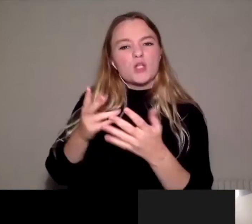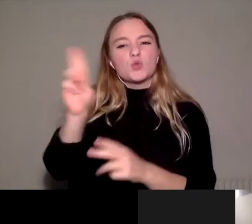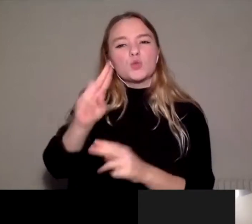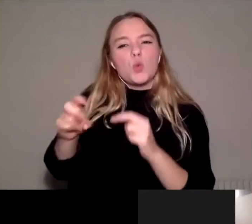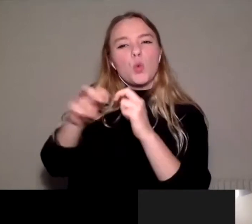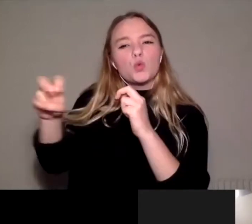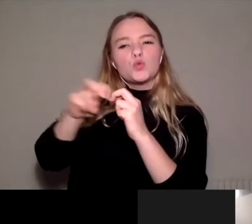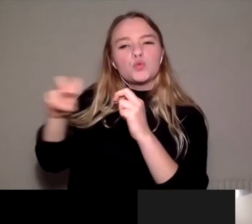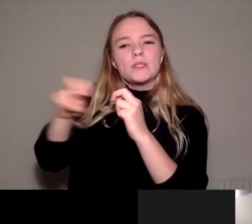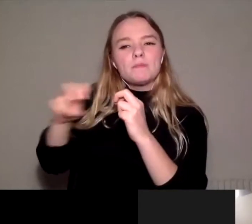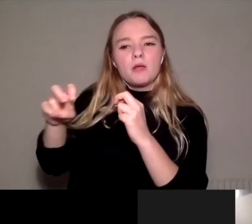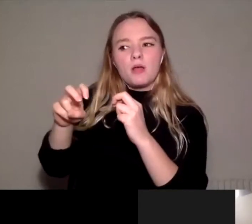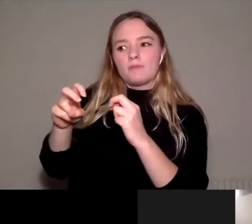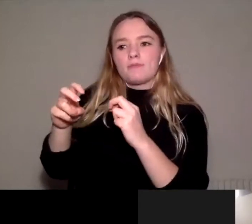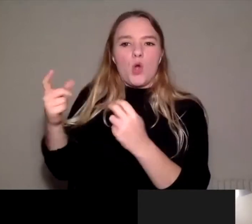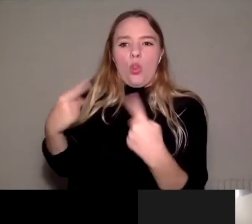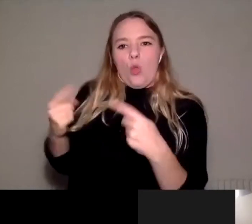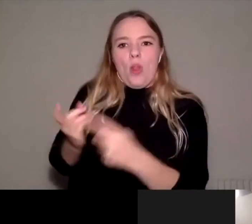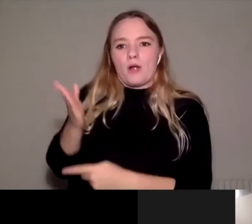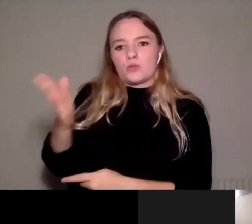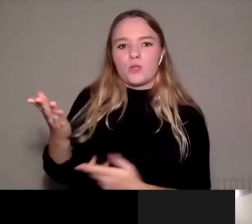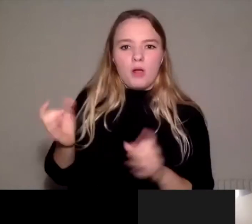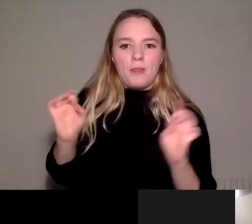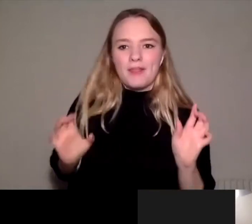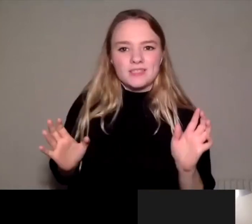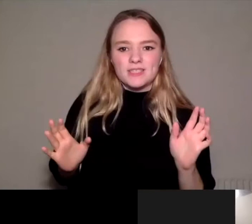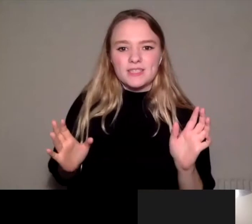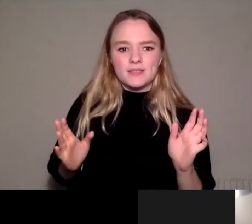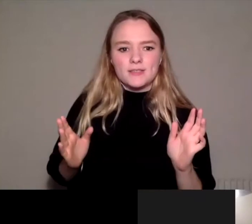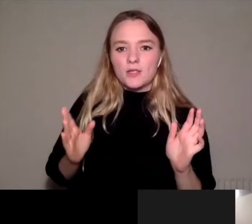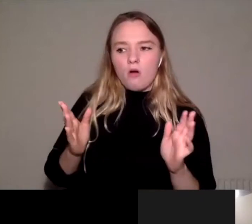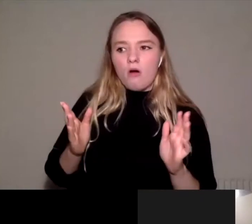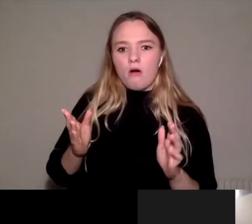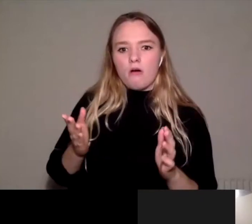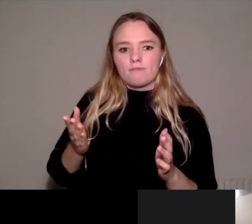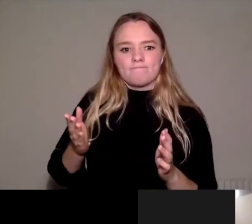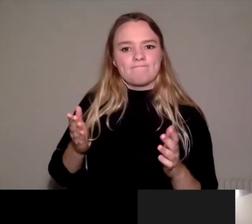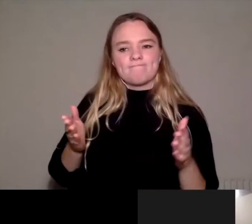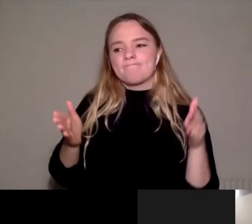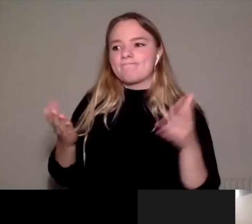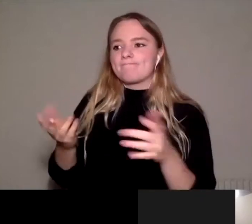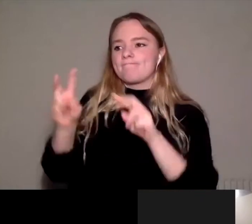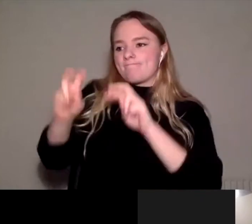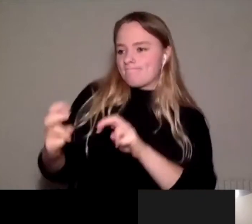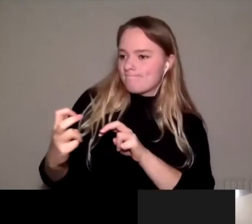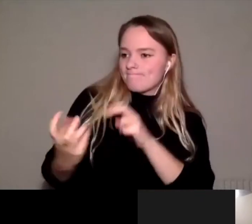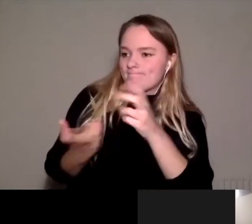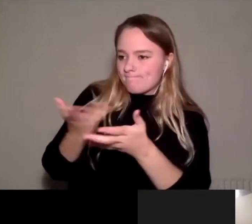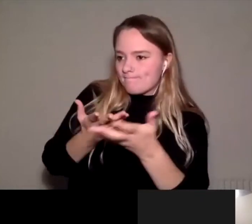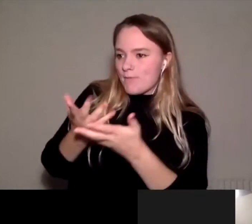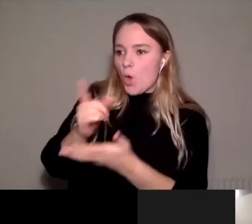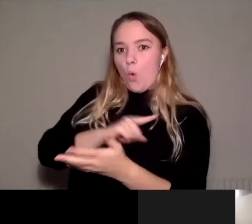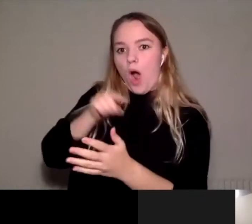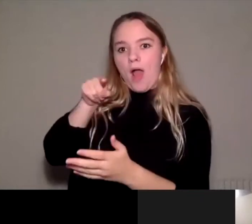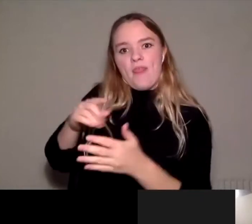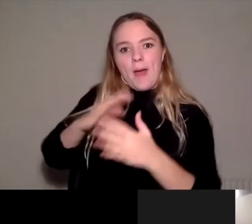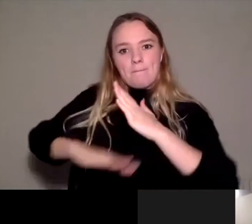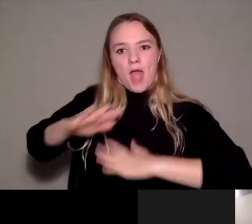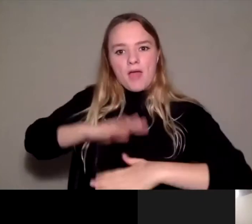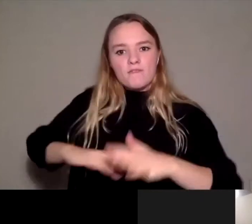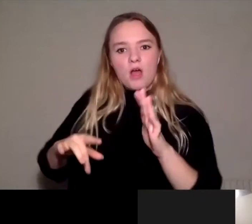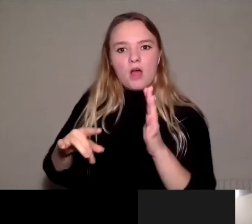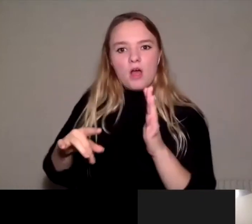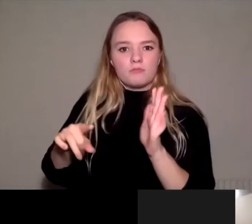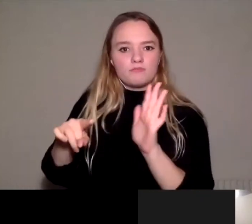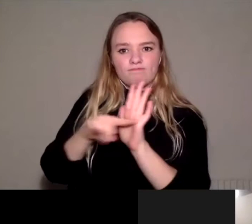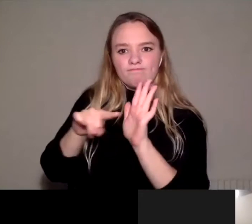the racism. They never addressed them saying, "Feed the African, feed the slave," or coming up to me trying to rub my skin to see if the